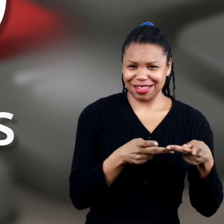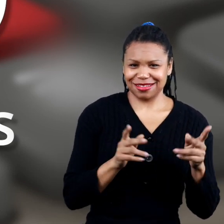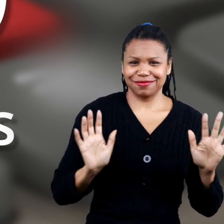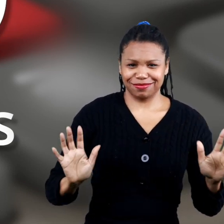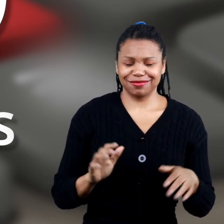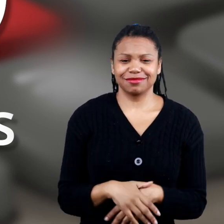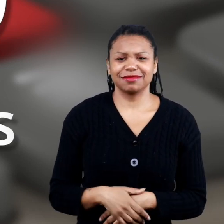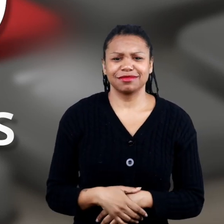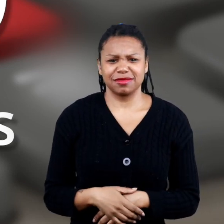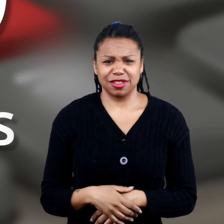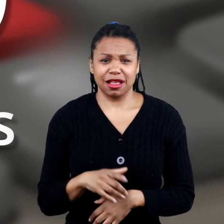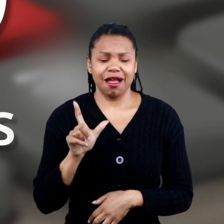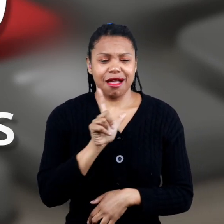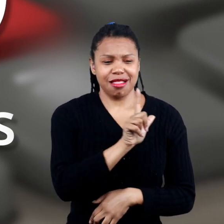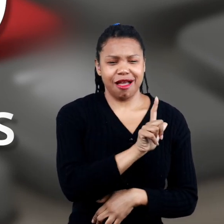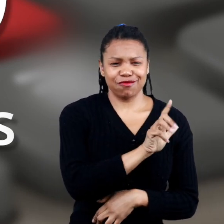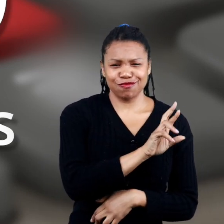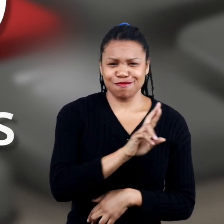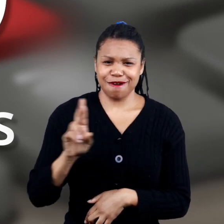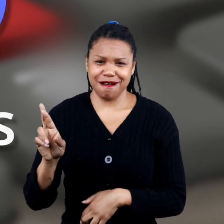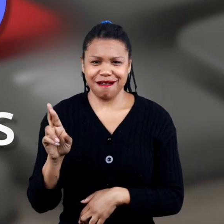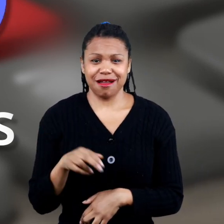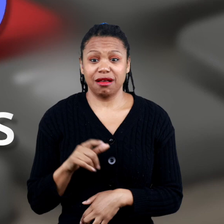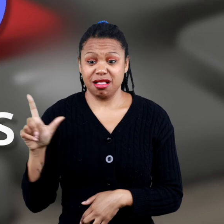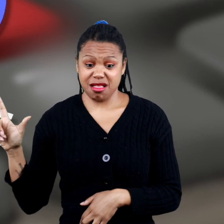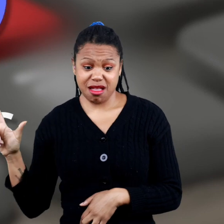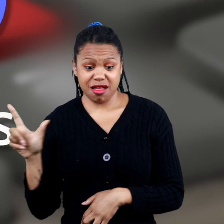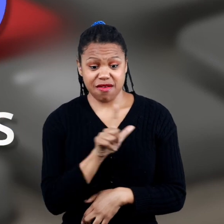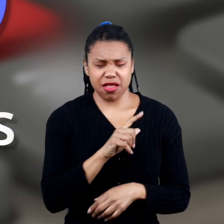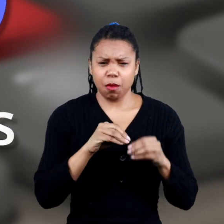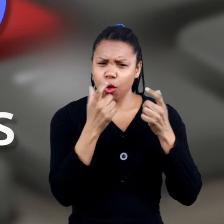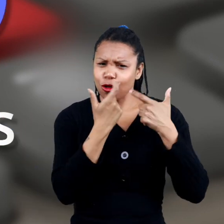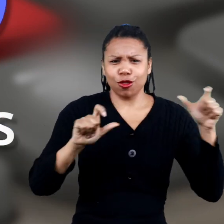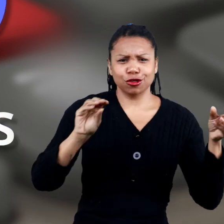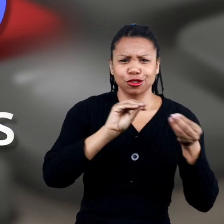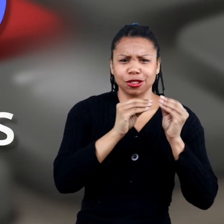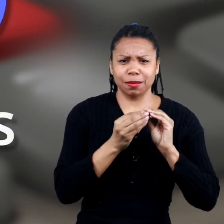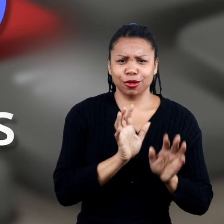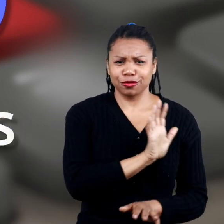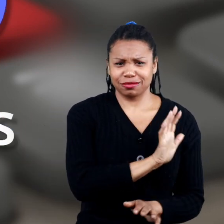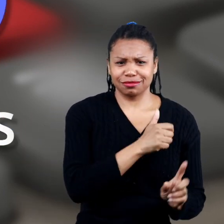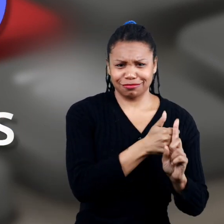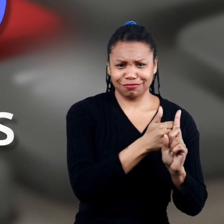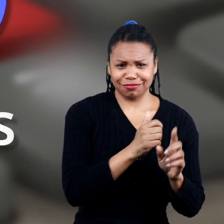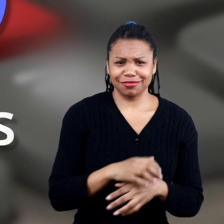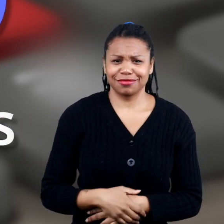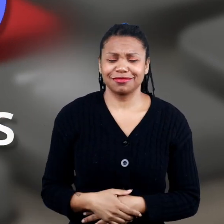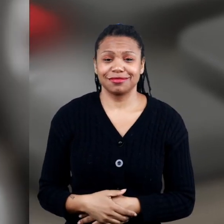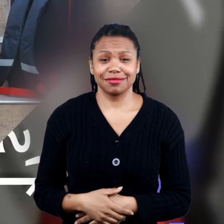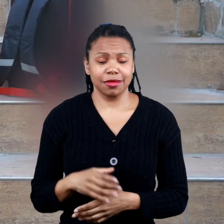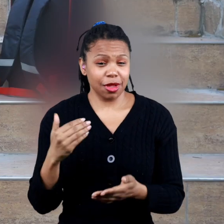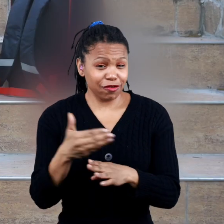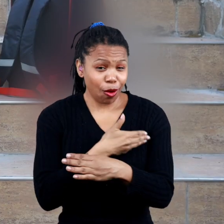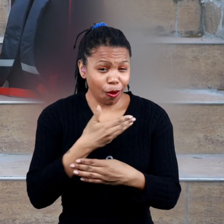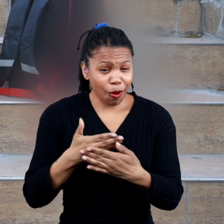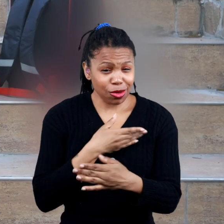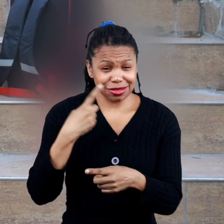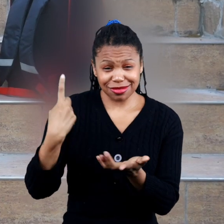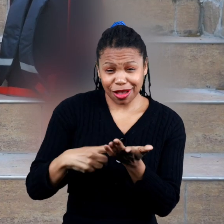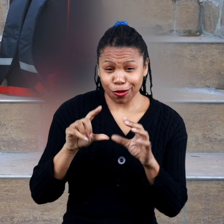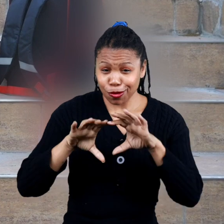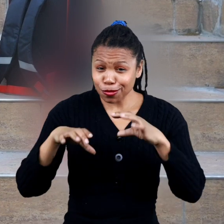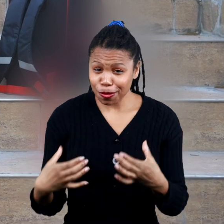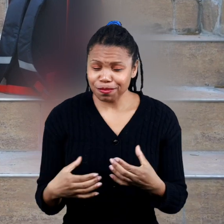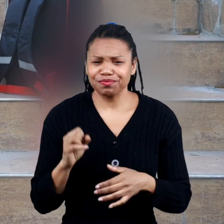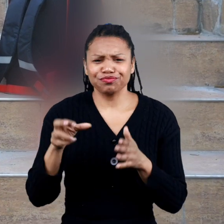thousands place. You read numbers from left to right. The further left you go, the larger the number. Before we get to